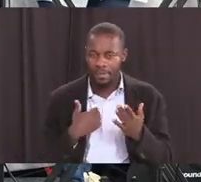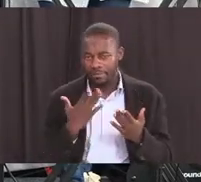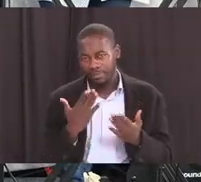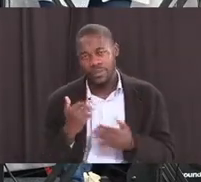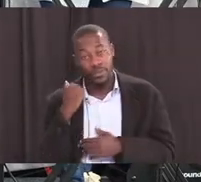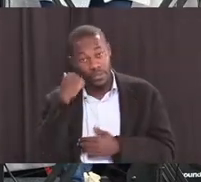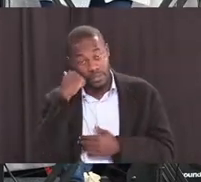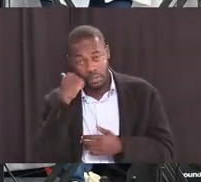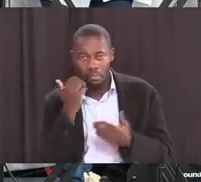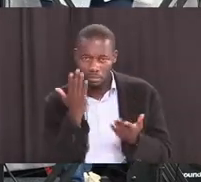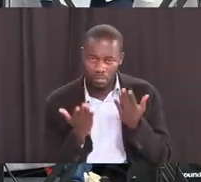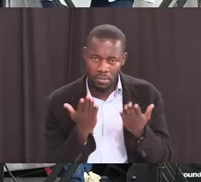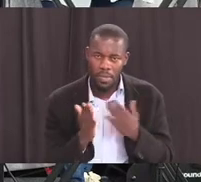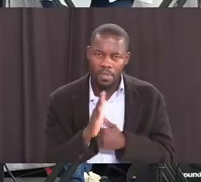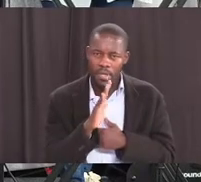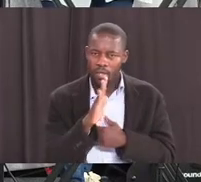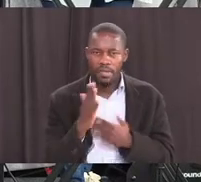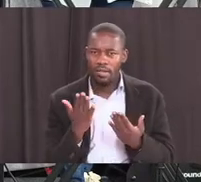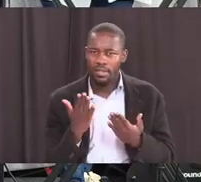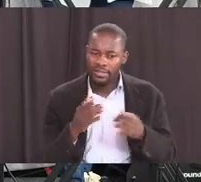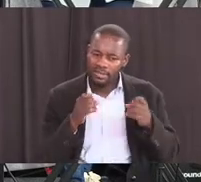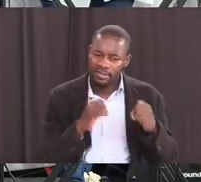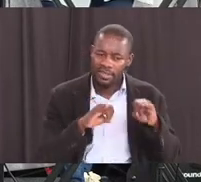like, it's not working.